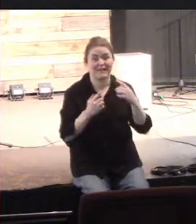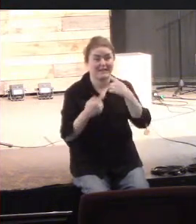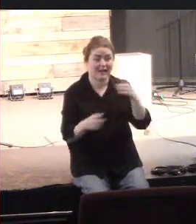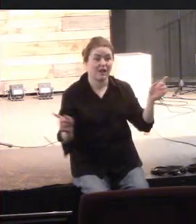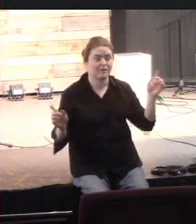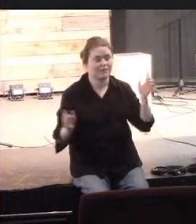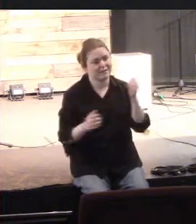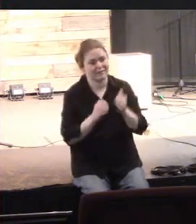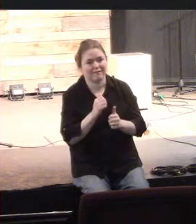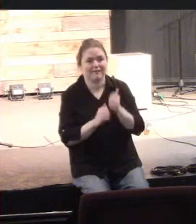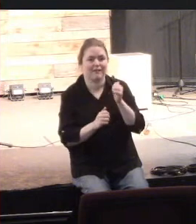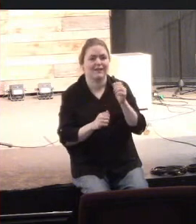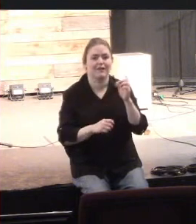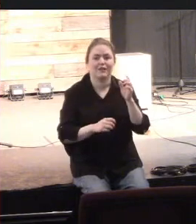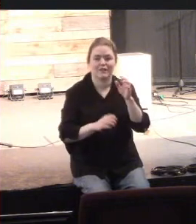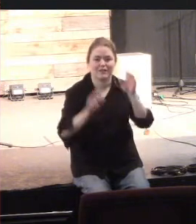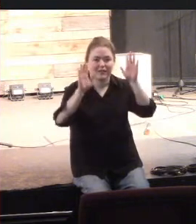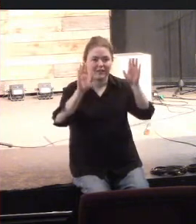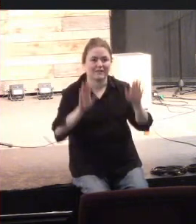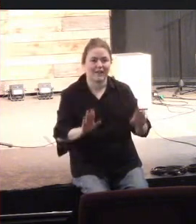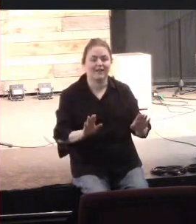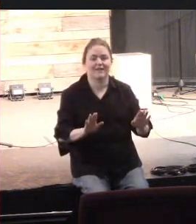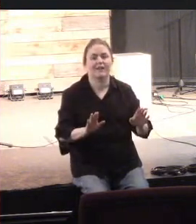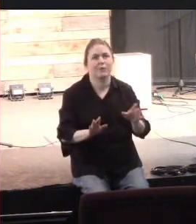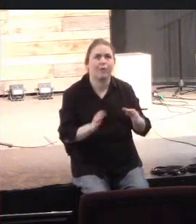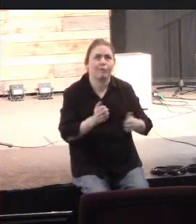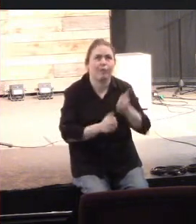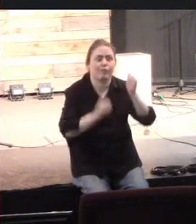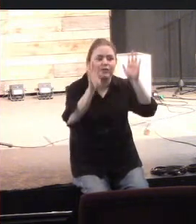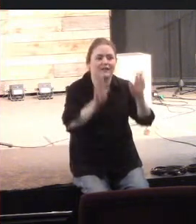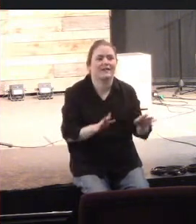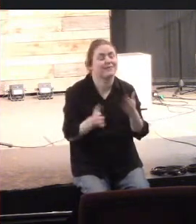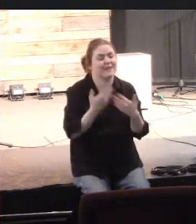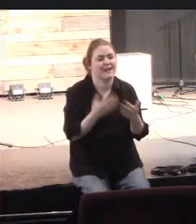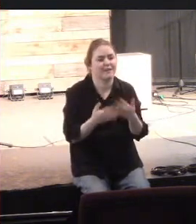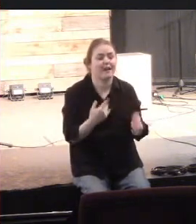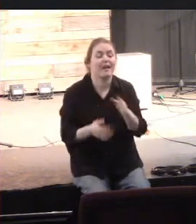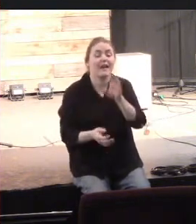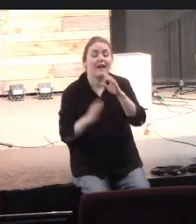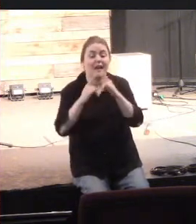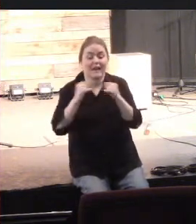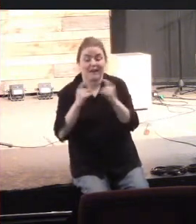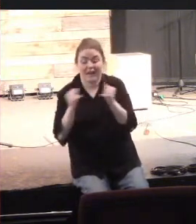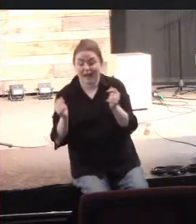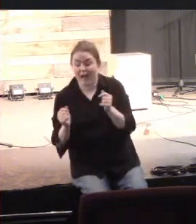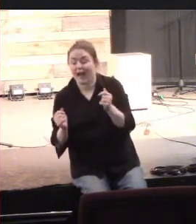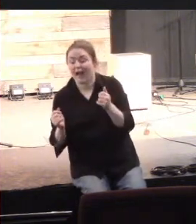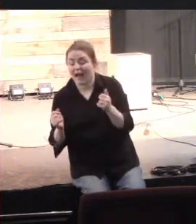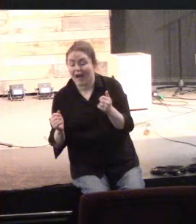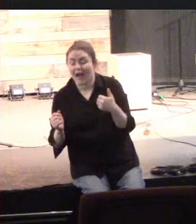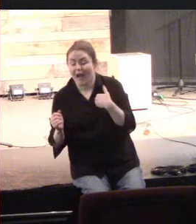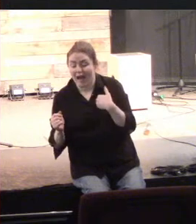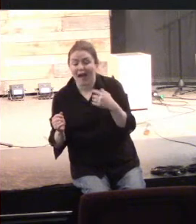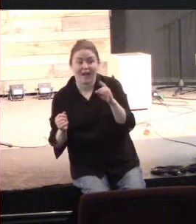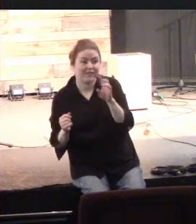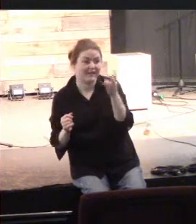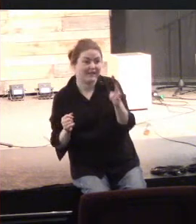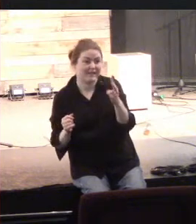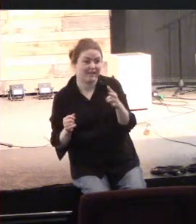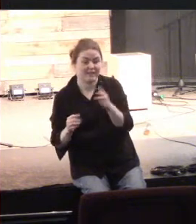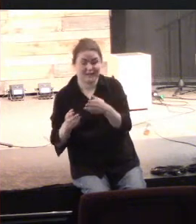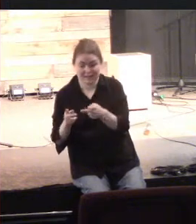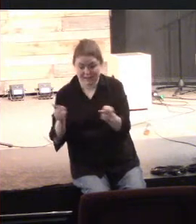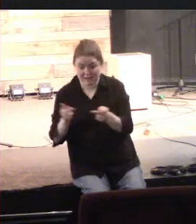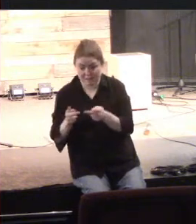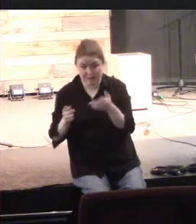Sundays. Let's talk about camp. So we're getting down to the wire. I checked it this morning. There's now 17 spots left.